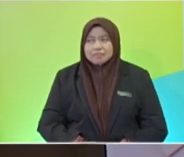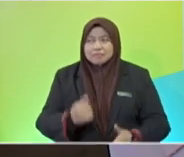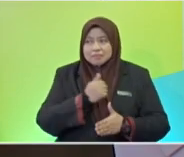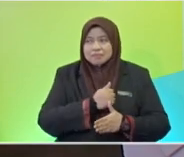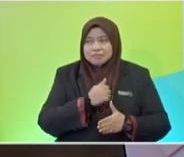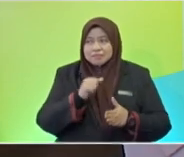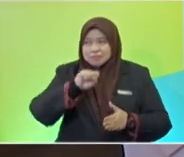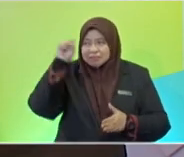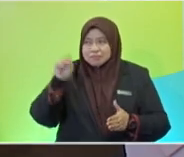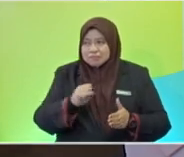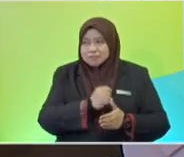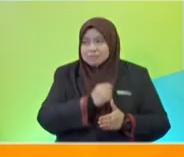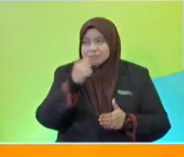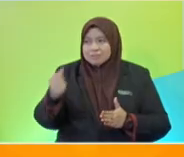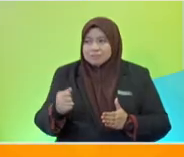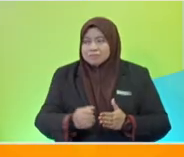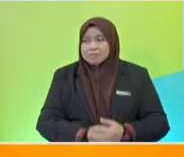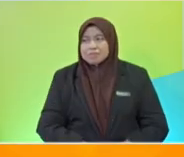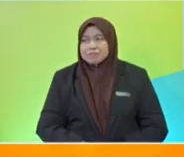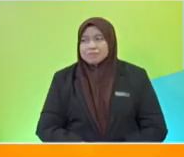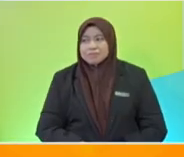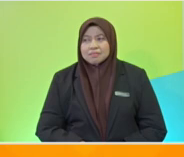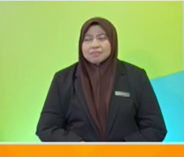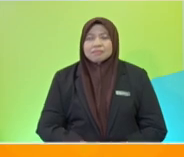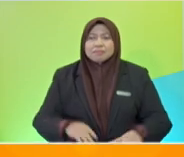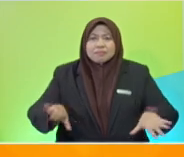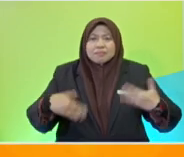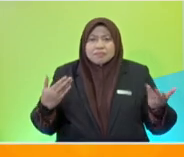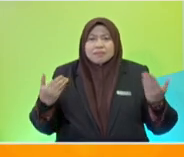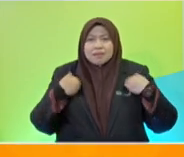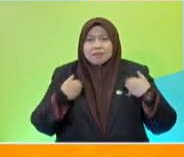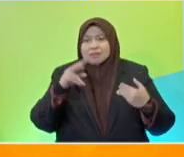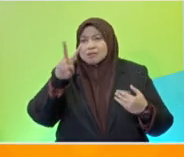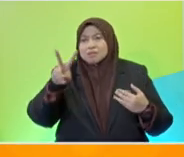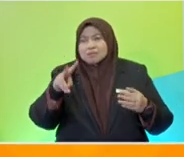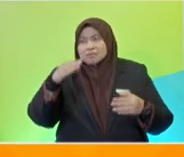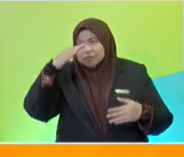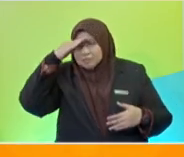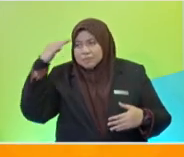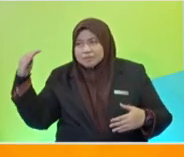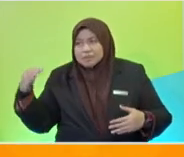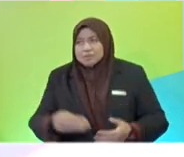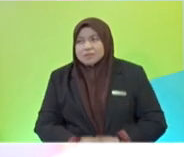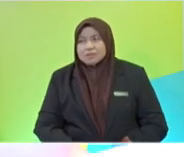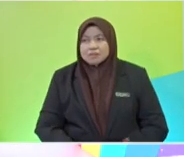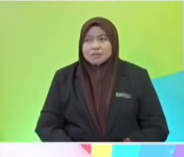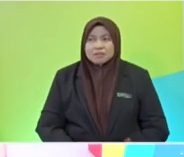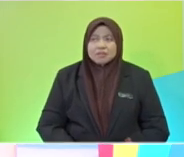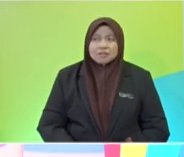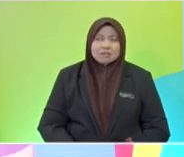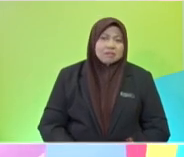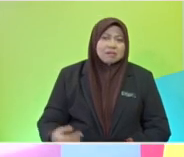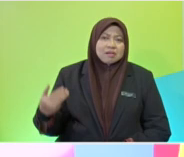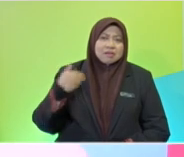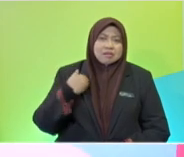Okay, ah, look at this object on the screen. Why does it have two shadows? Oh, maybe because the light is pointing